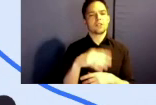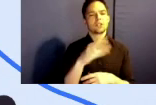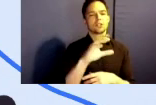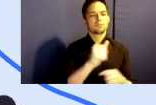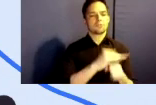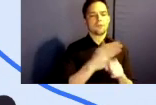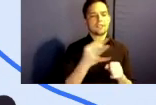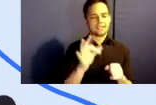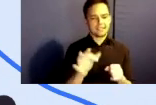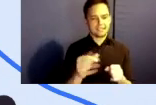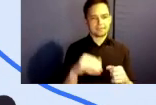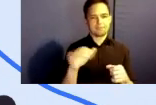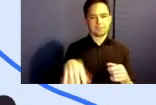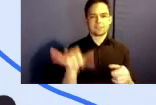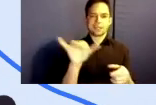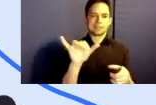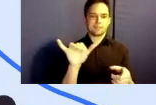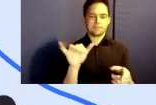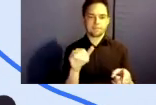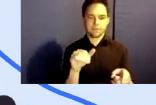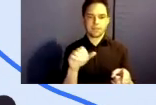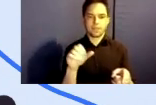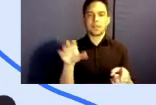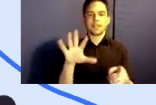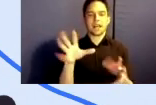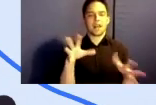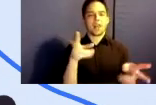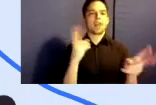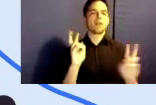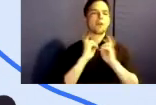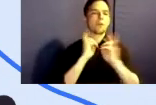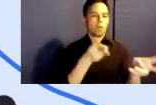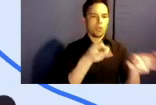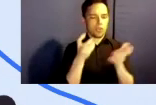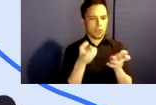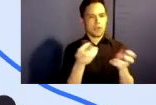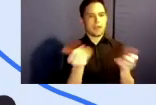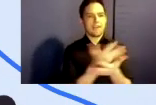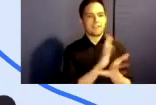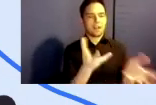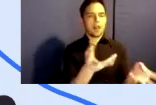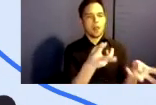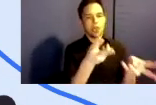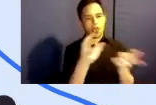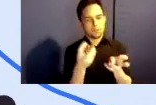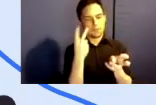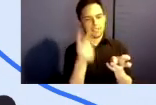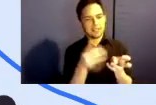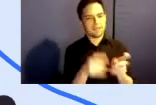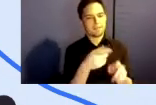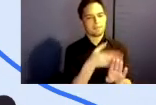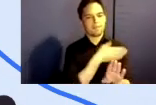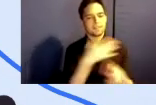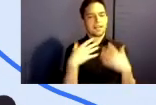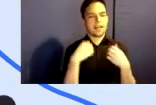is like a hegemon or a succubus. It sucks everything in. And we've seen this from previous health emergencies, such as